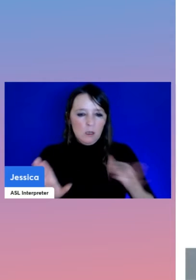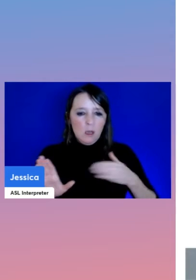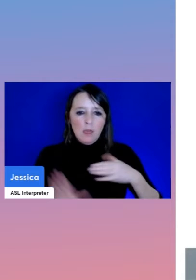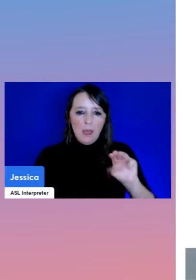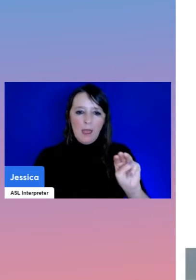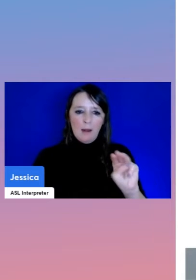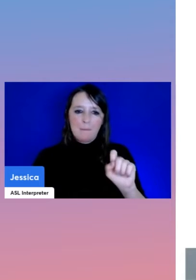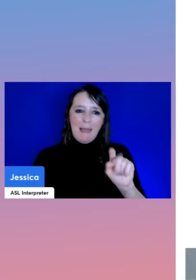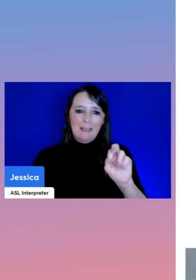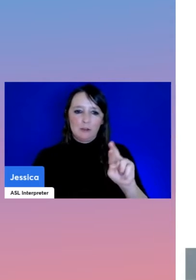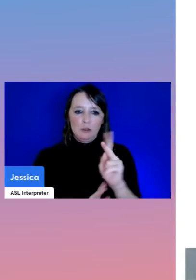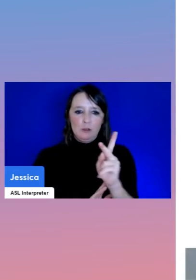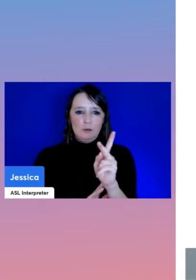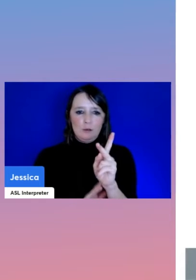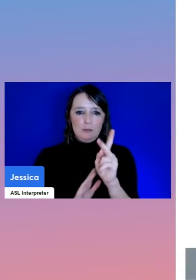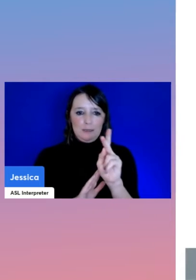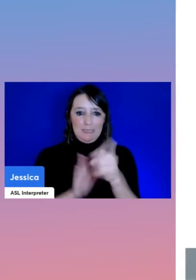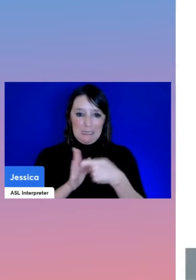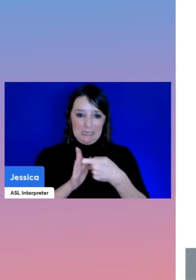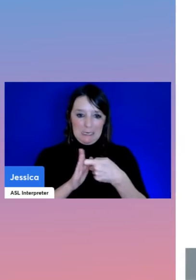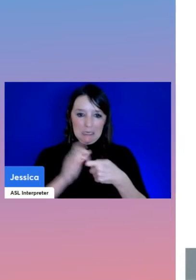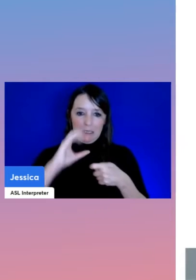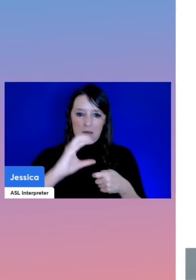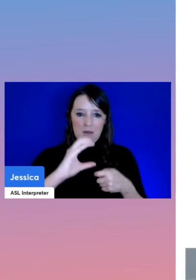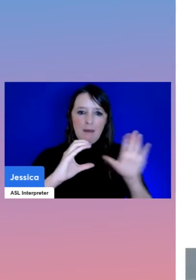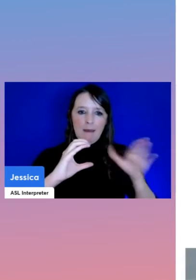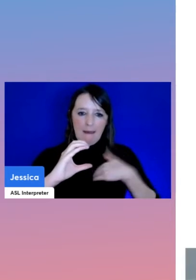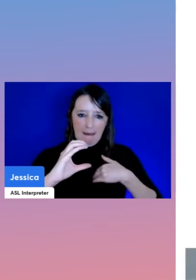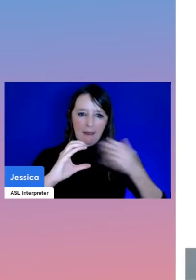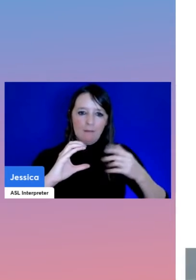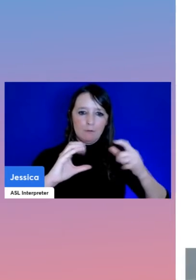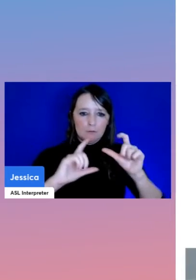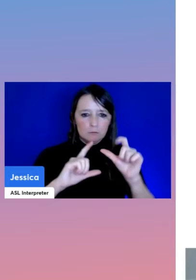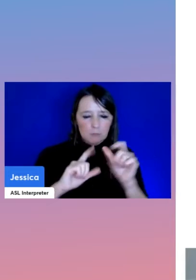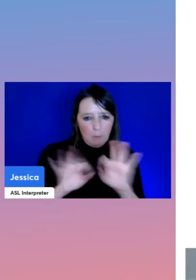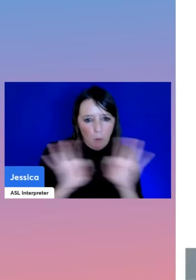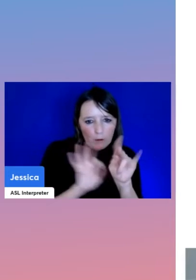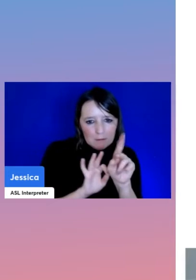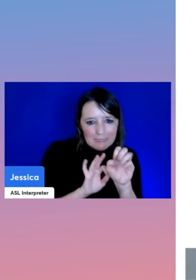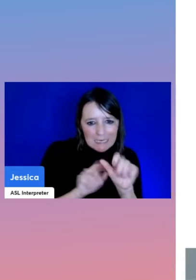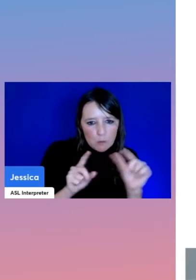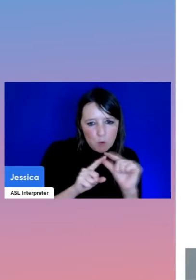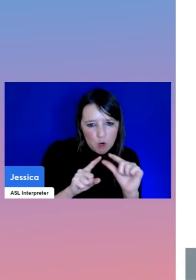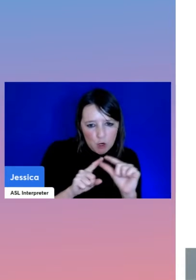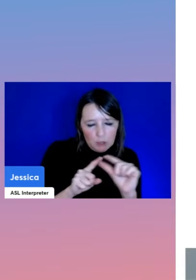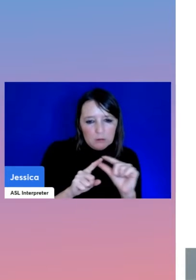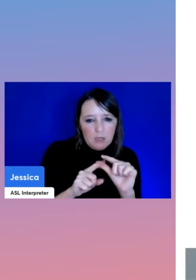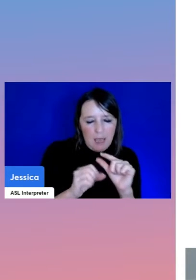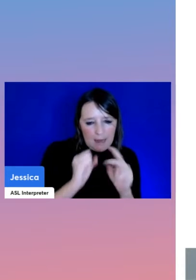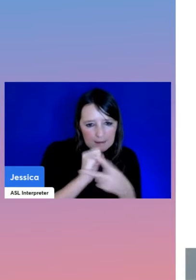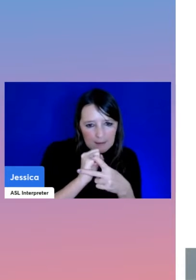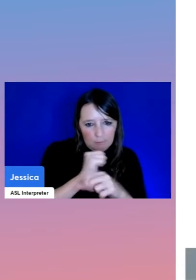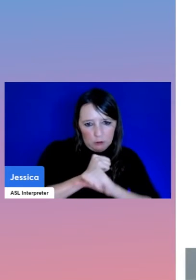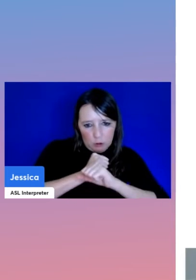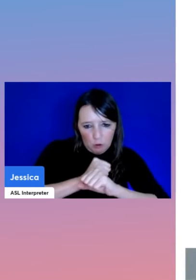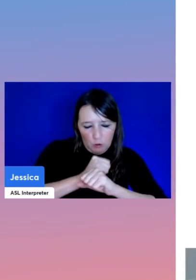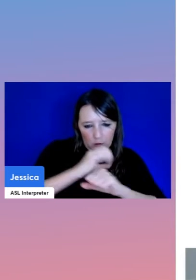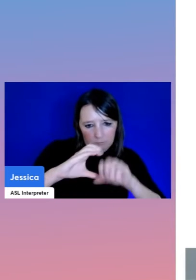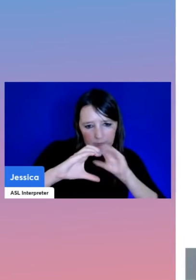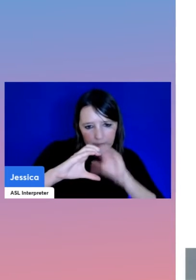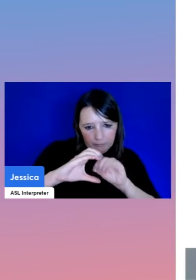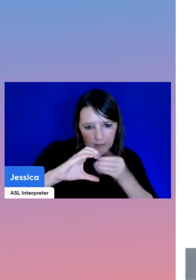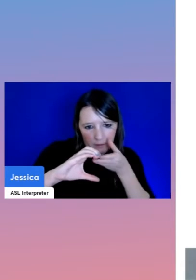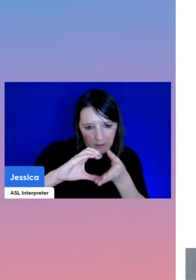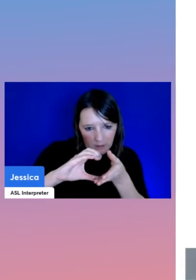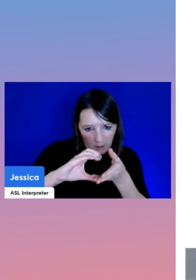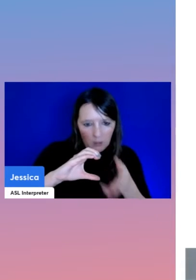with Azure Key Vault's keys and stored securely. When Vault restarts or is in sealed